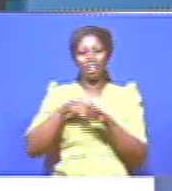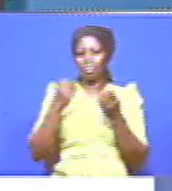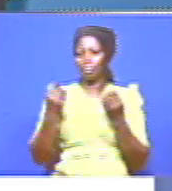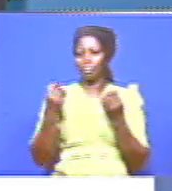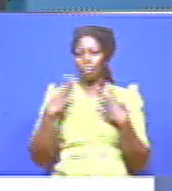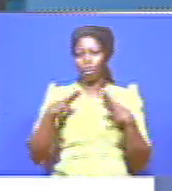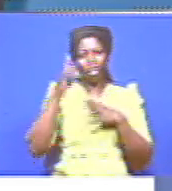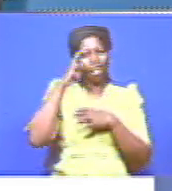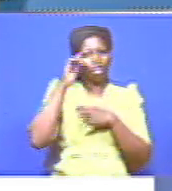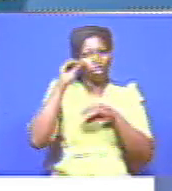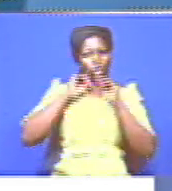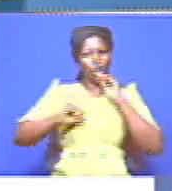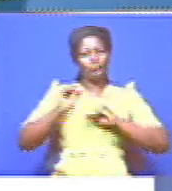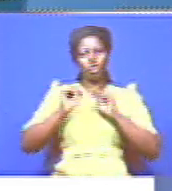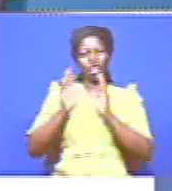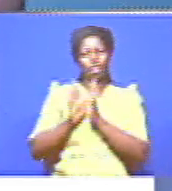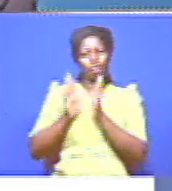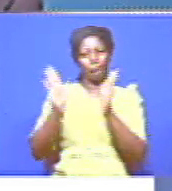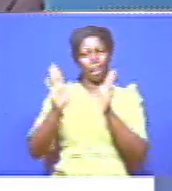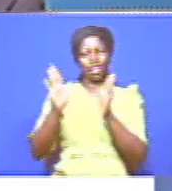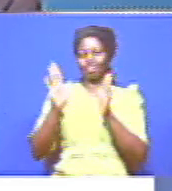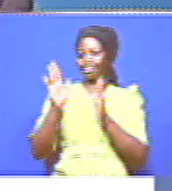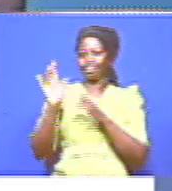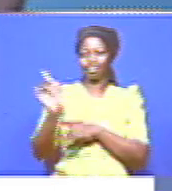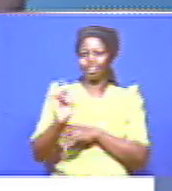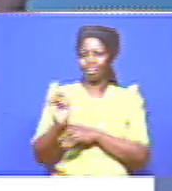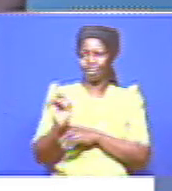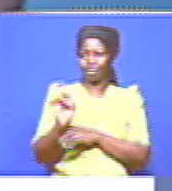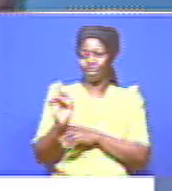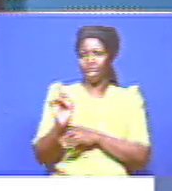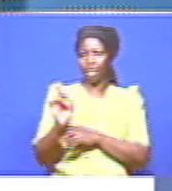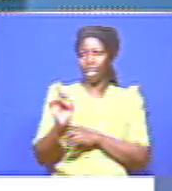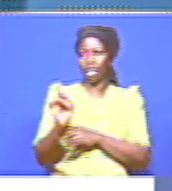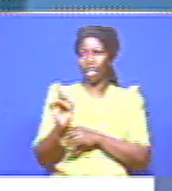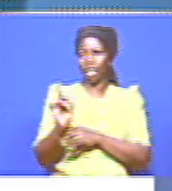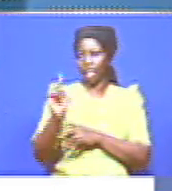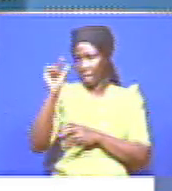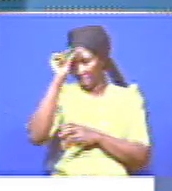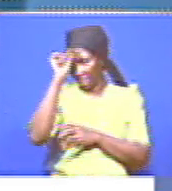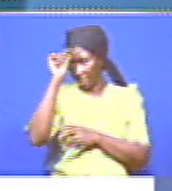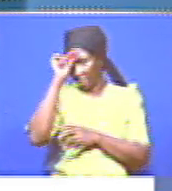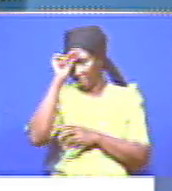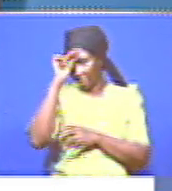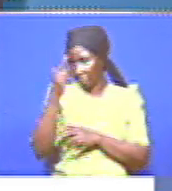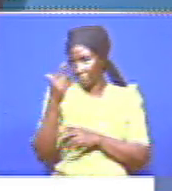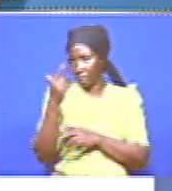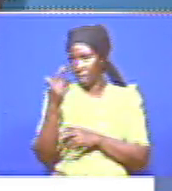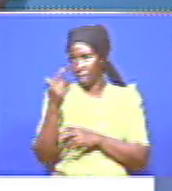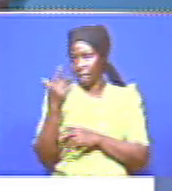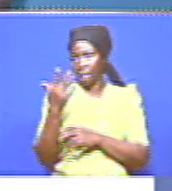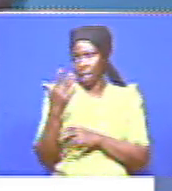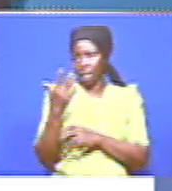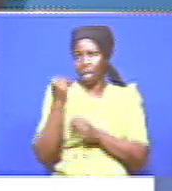No, the external factors that are not really, the government does not trade among itself. It trades with